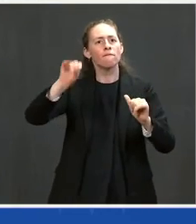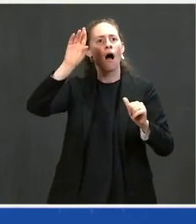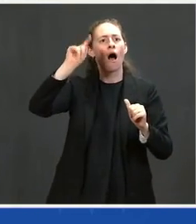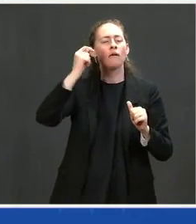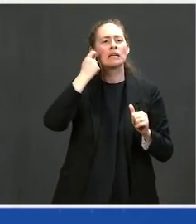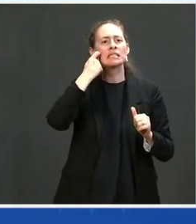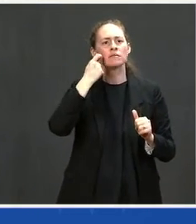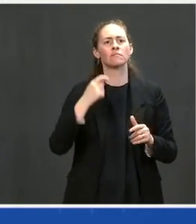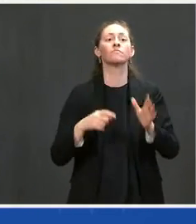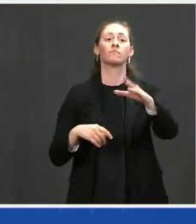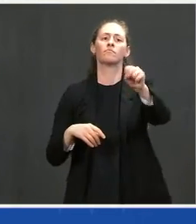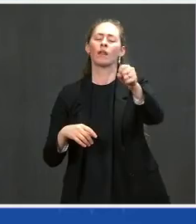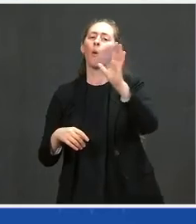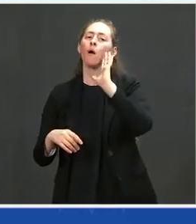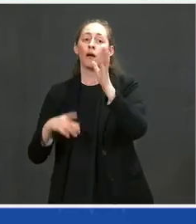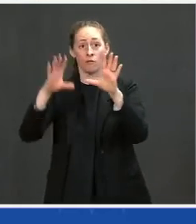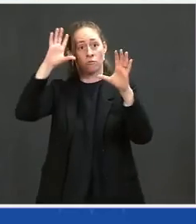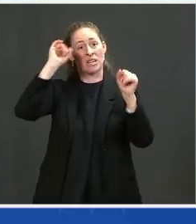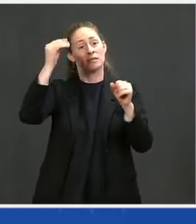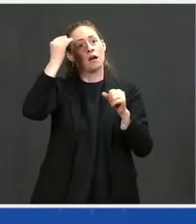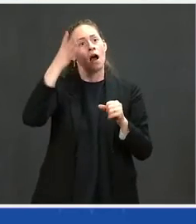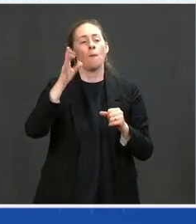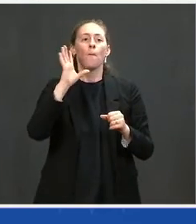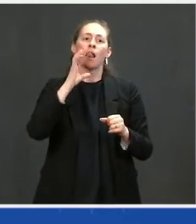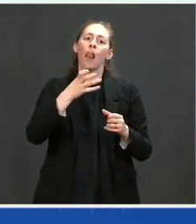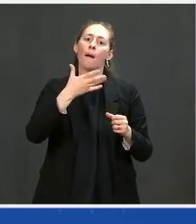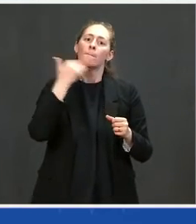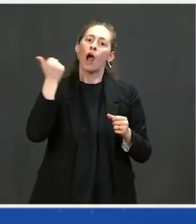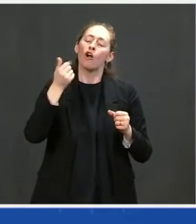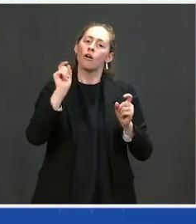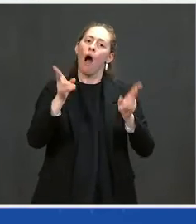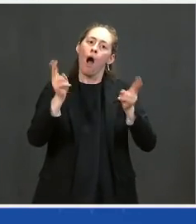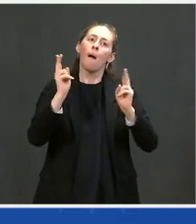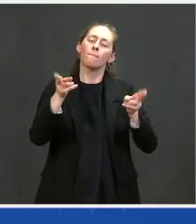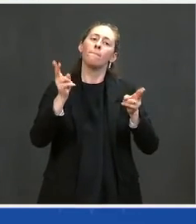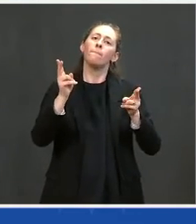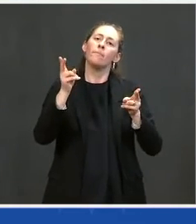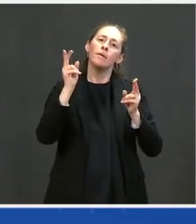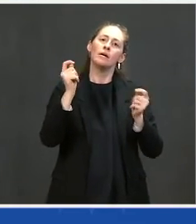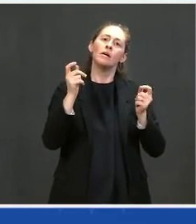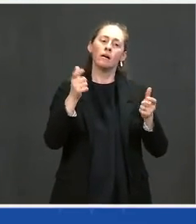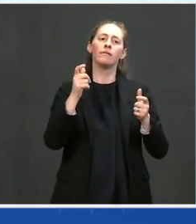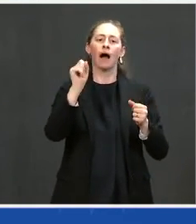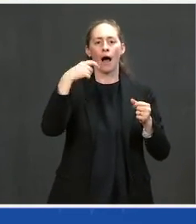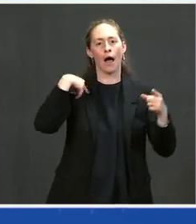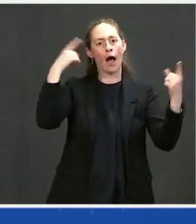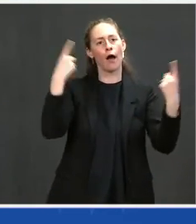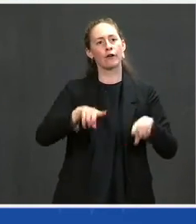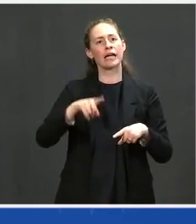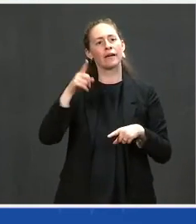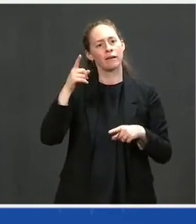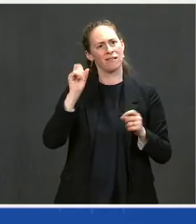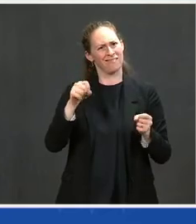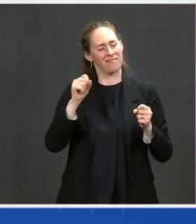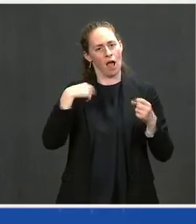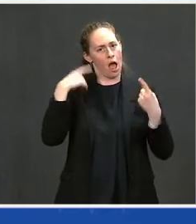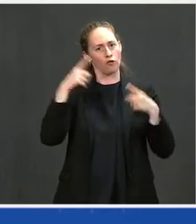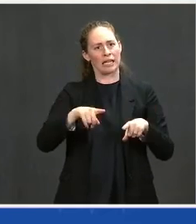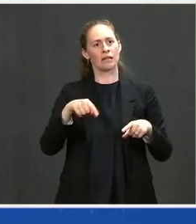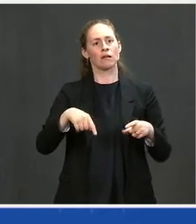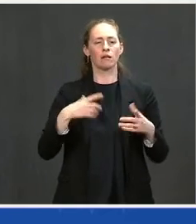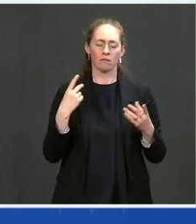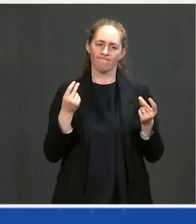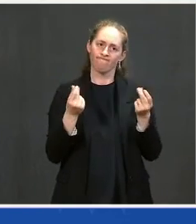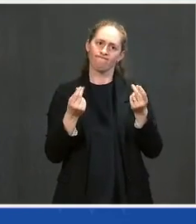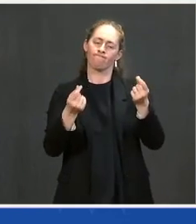whole hell of a lot better real quick, or we're going to hear some people leaving. Okay? We can get this done. We're going to get it done. I